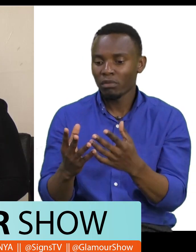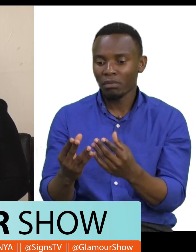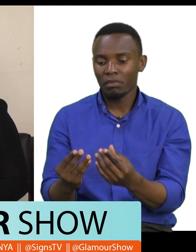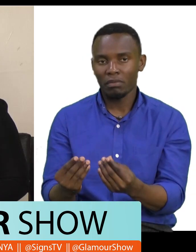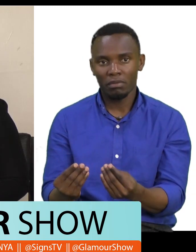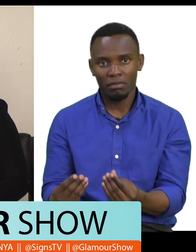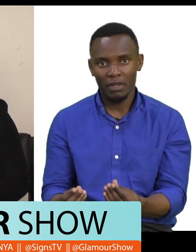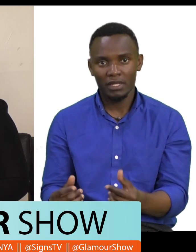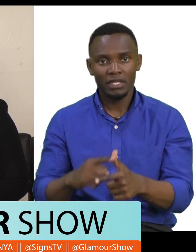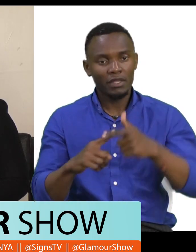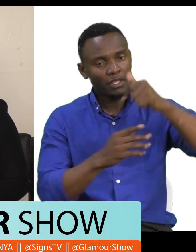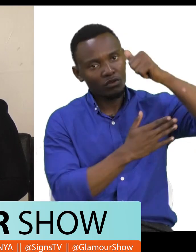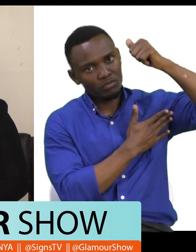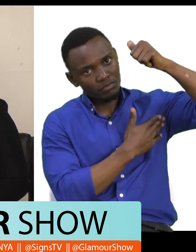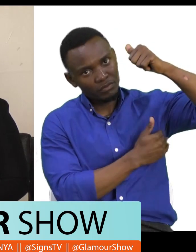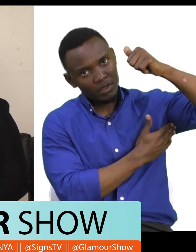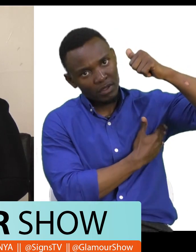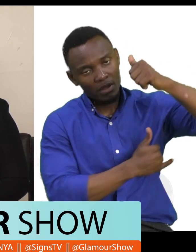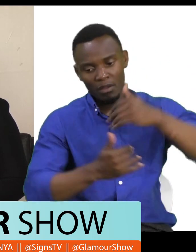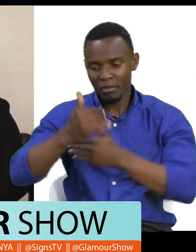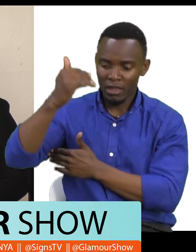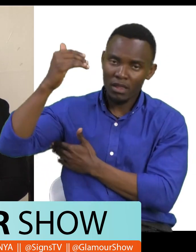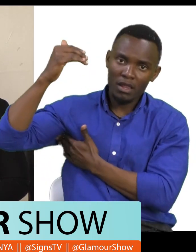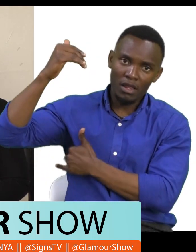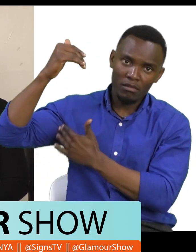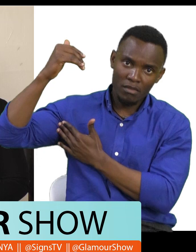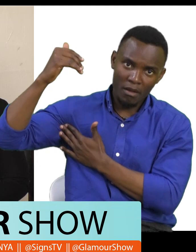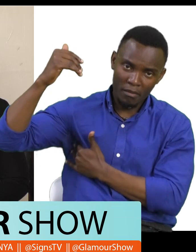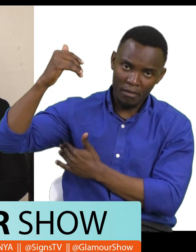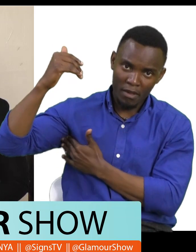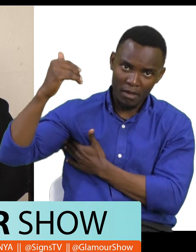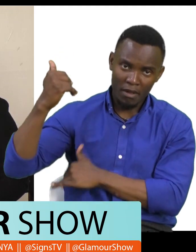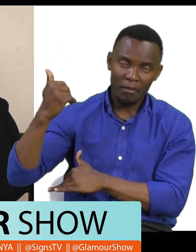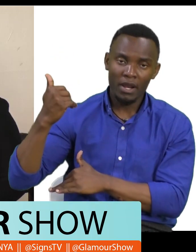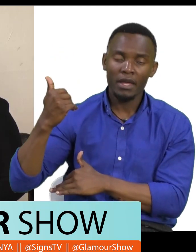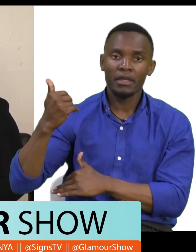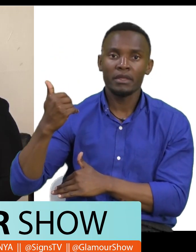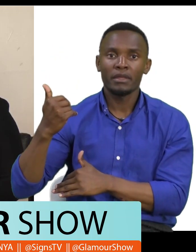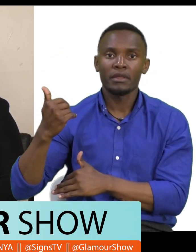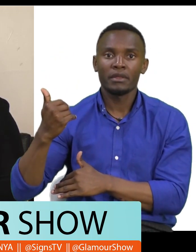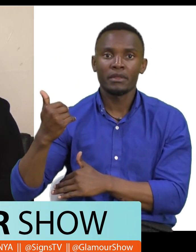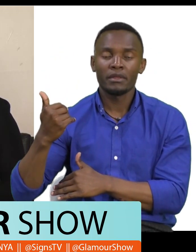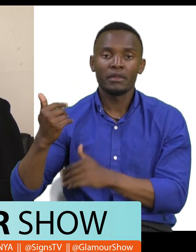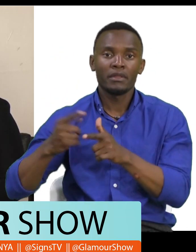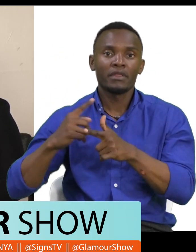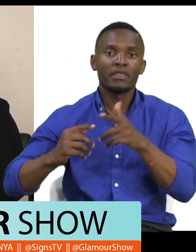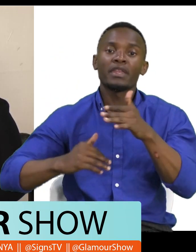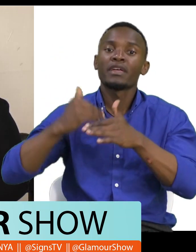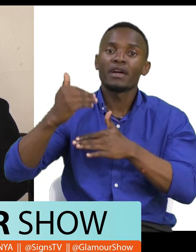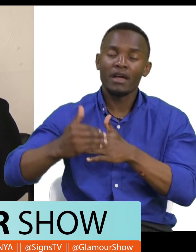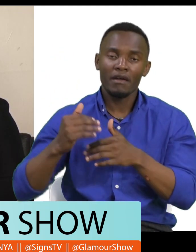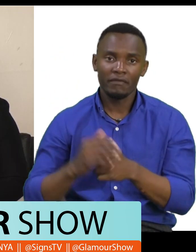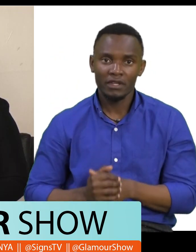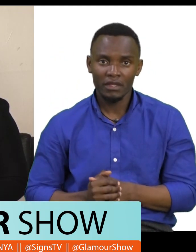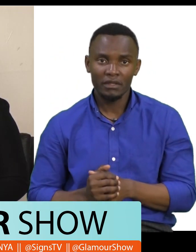melt. After melting, then you apply to the treated area, the area where we are going to treat. After